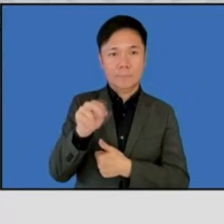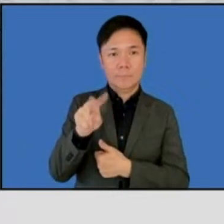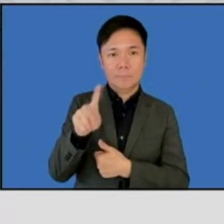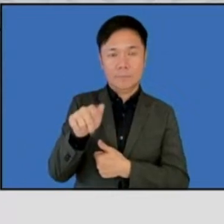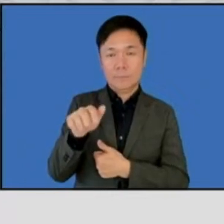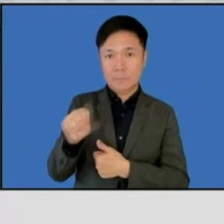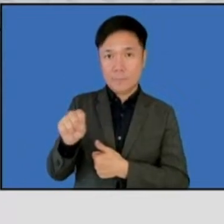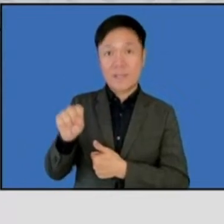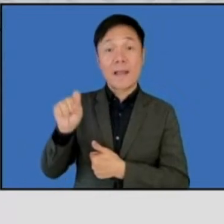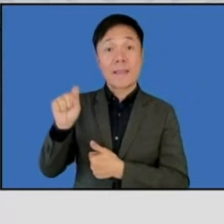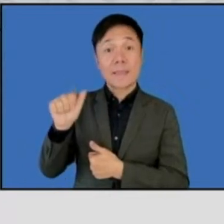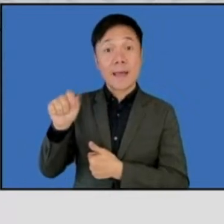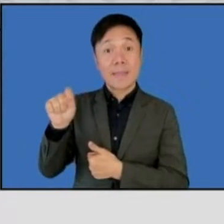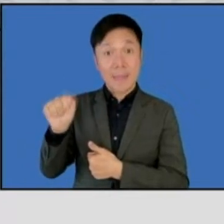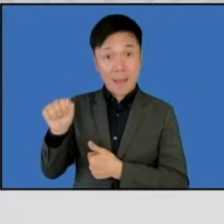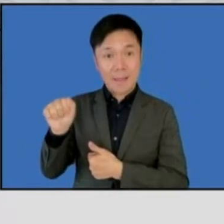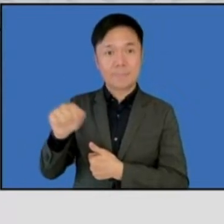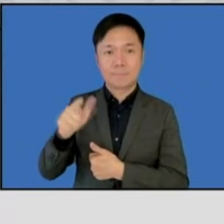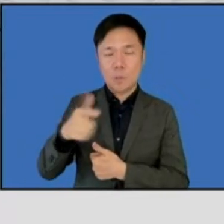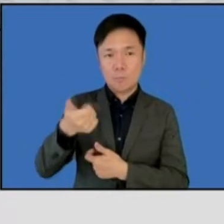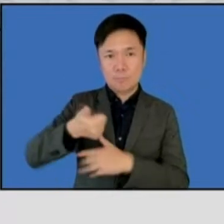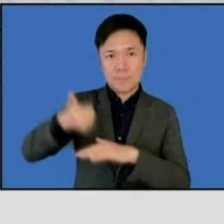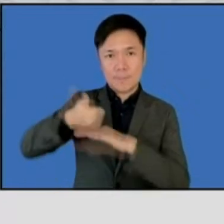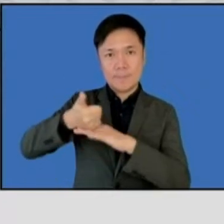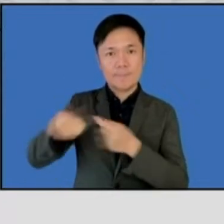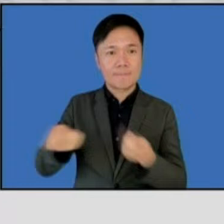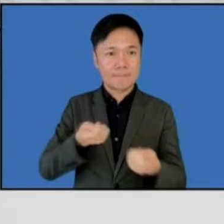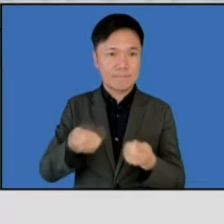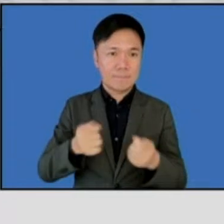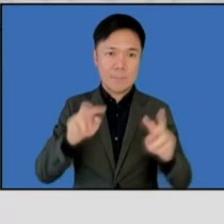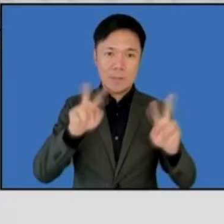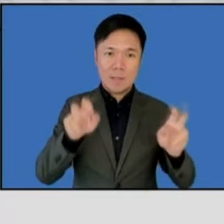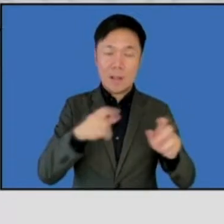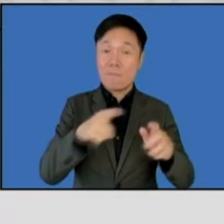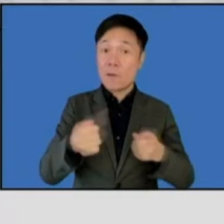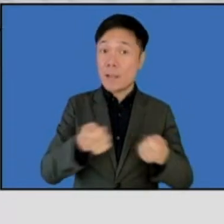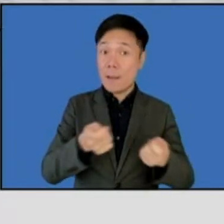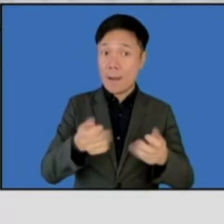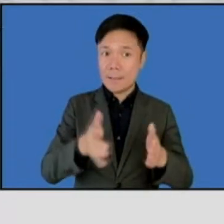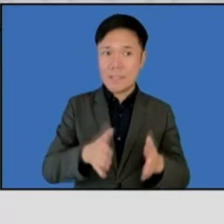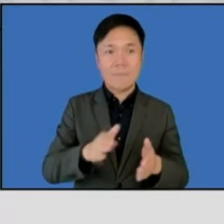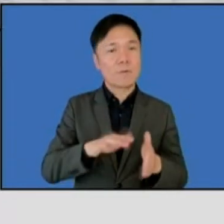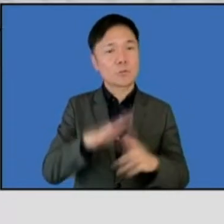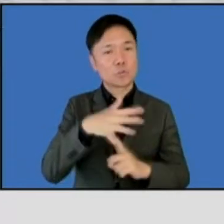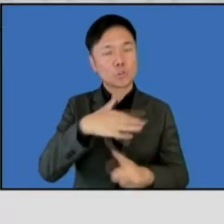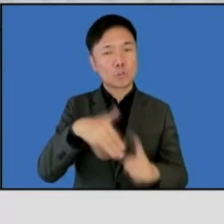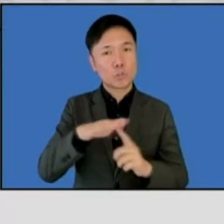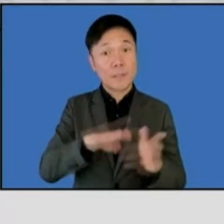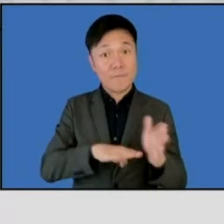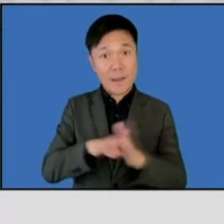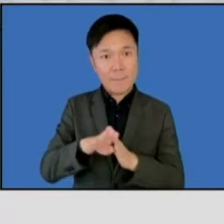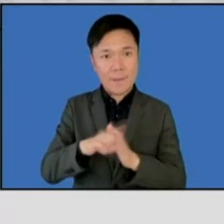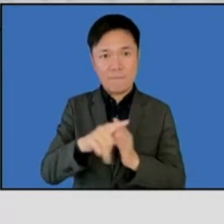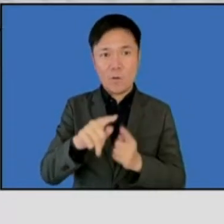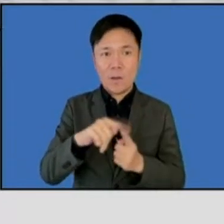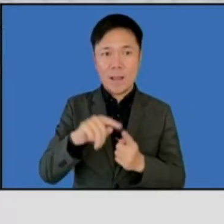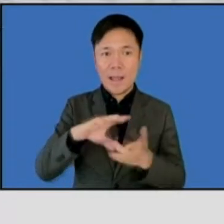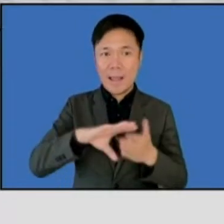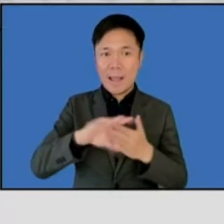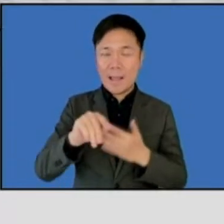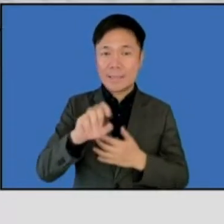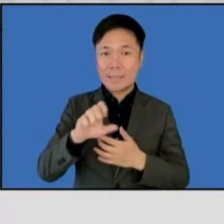Srivana Thata, Director Social Development Division, ESCAP. May I please